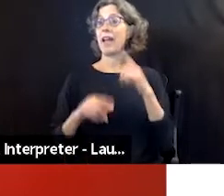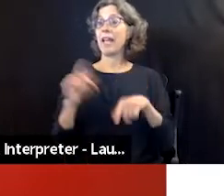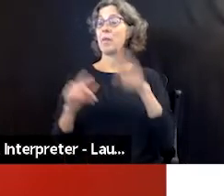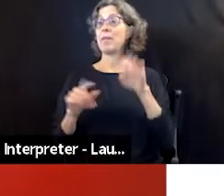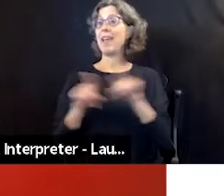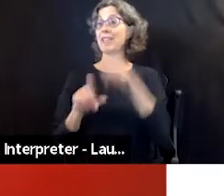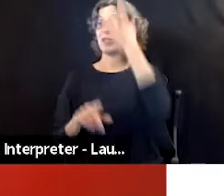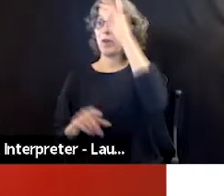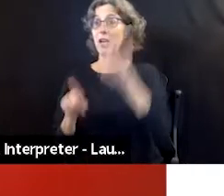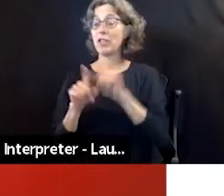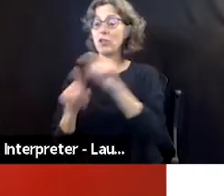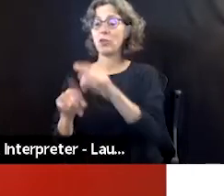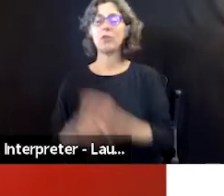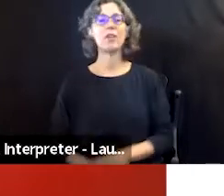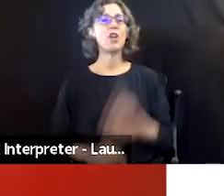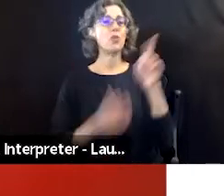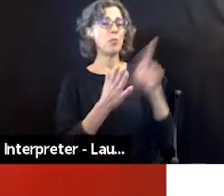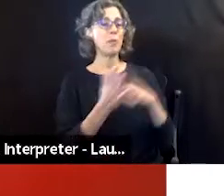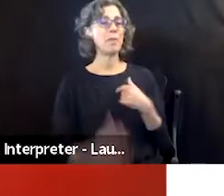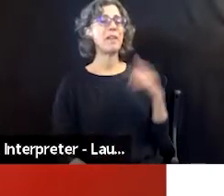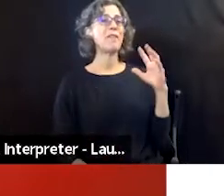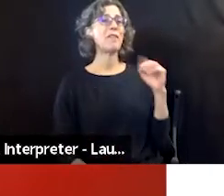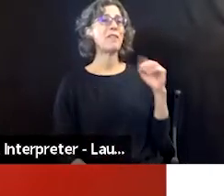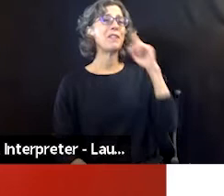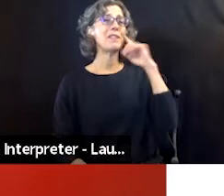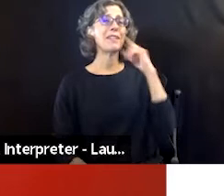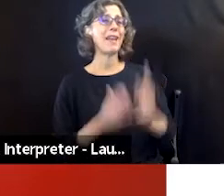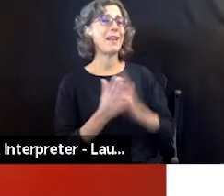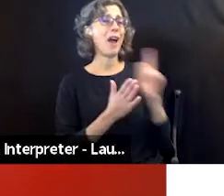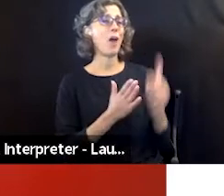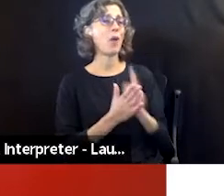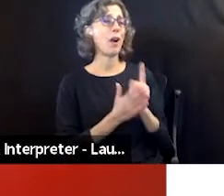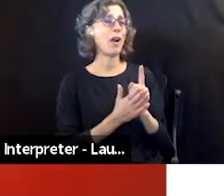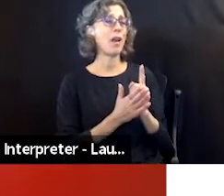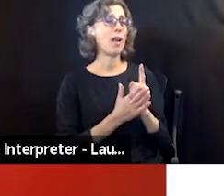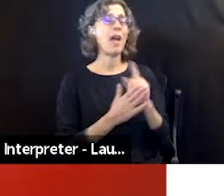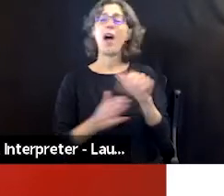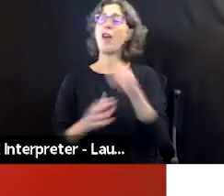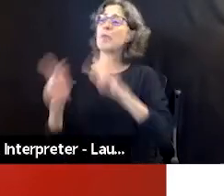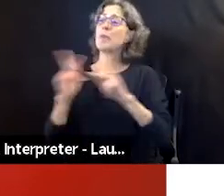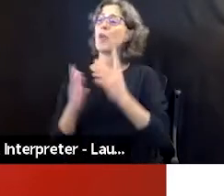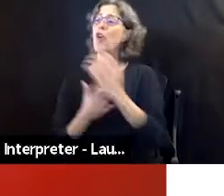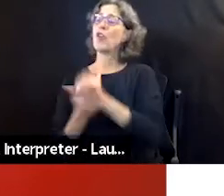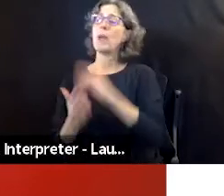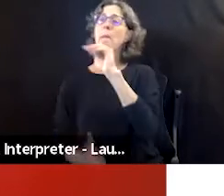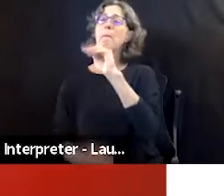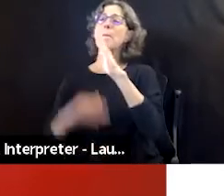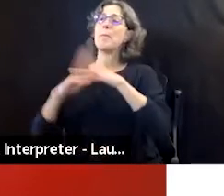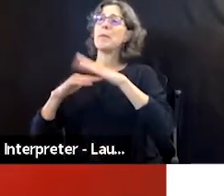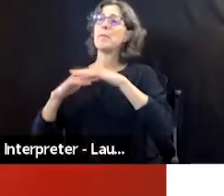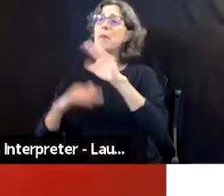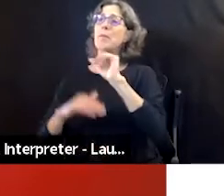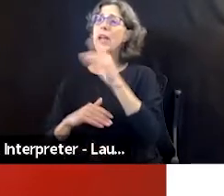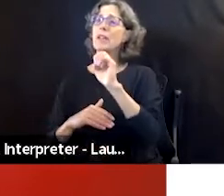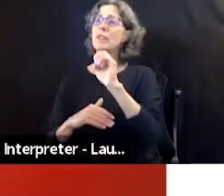You legally pay me 50 cents an hour to work a job where everyone else gets minimum wage. In fact, you